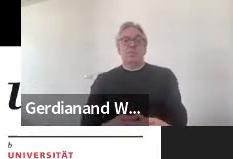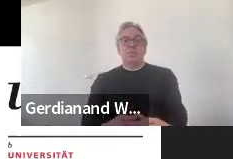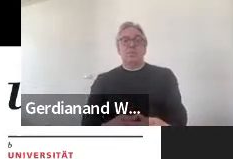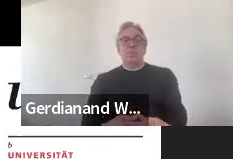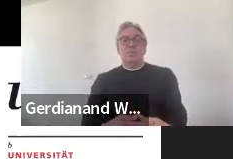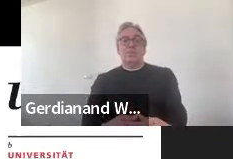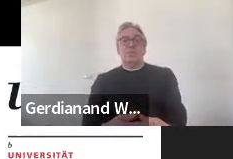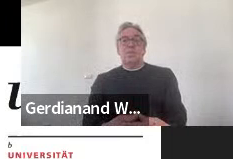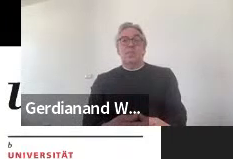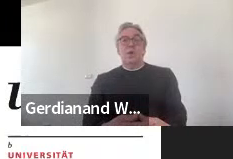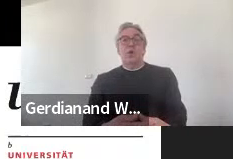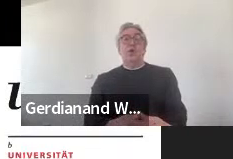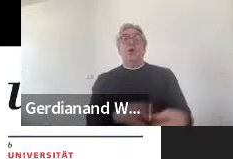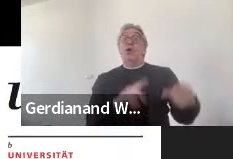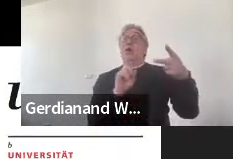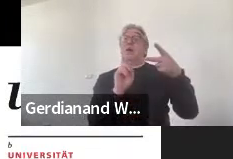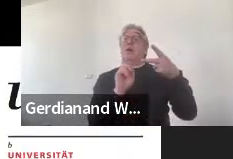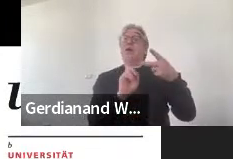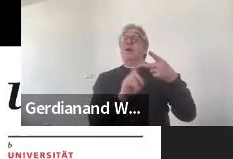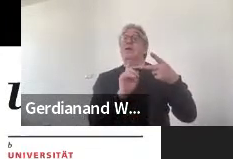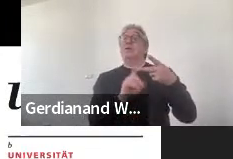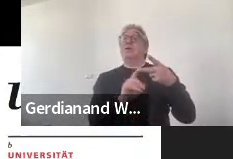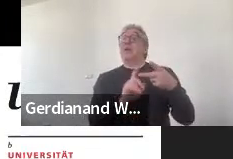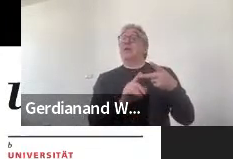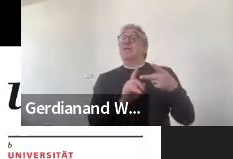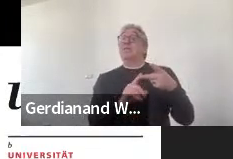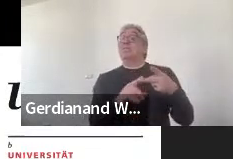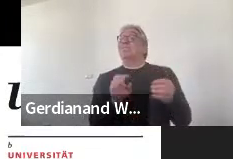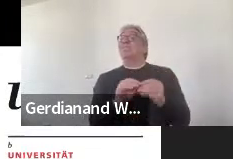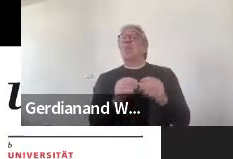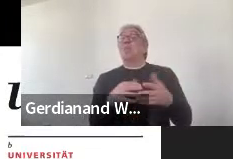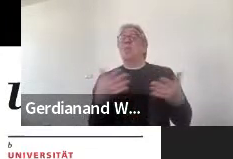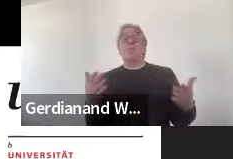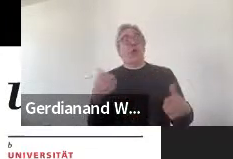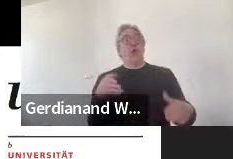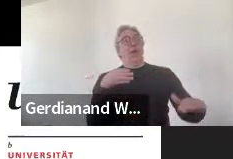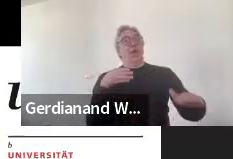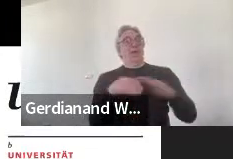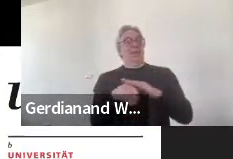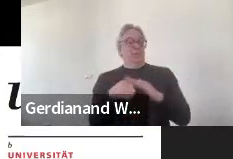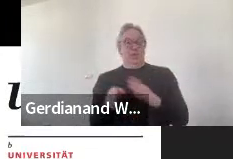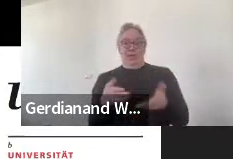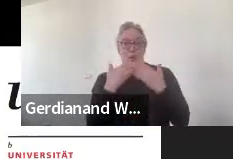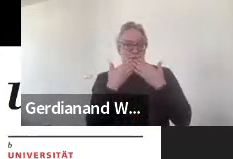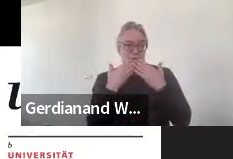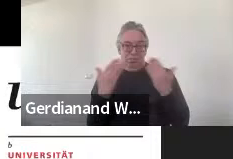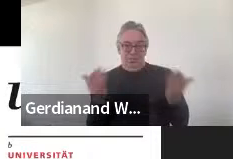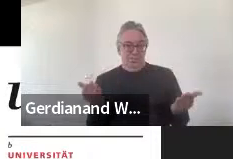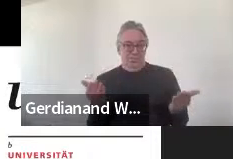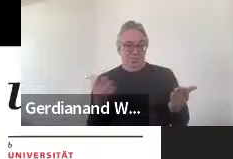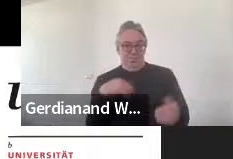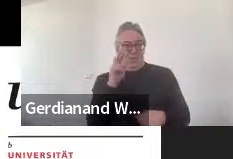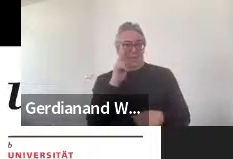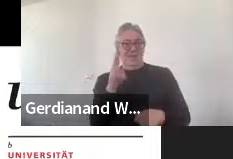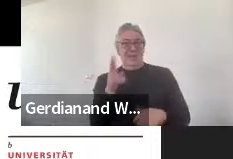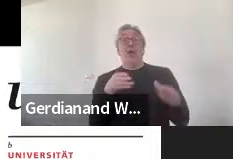Now I would like to look at the underlying factor of lack of accessibility. We found different lacks